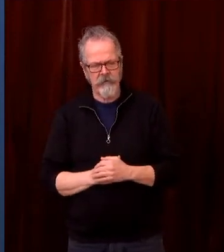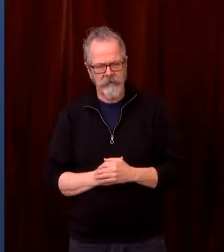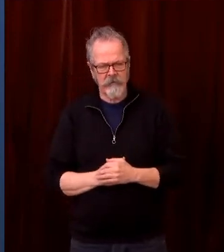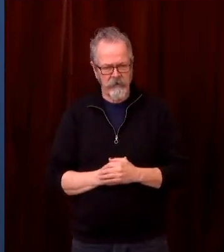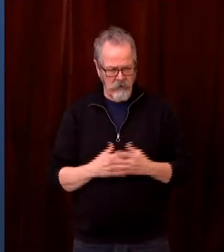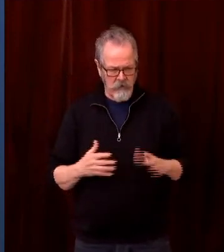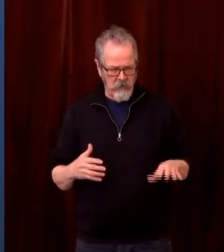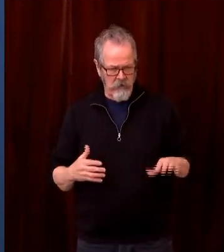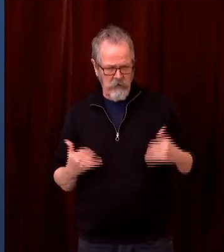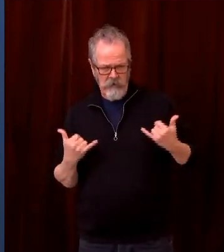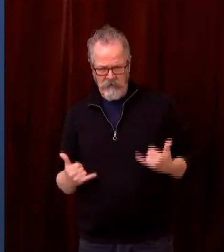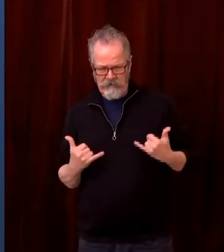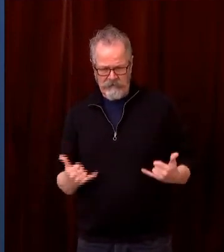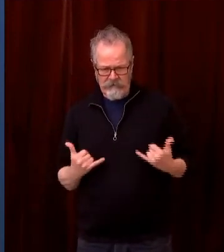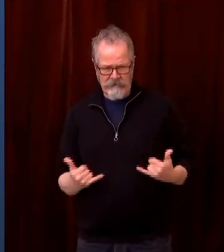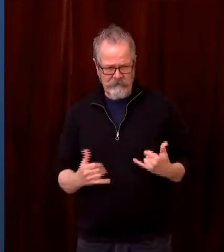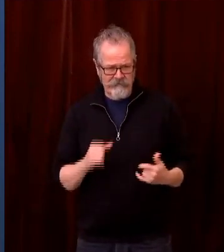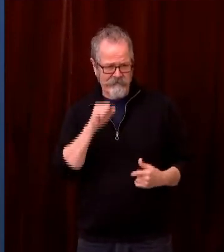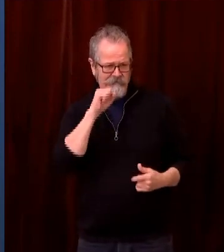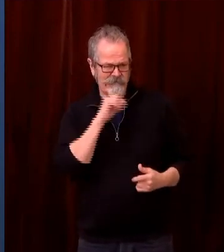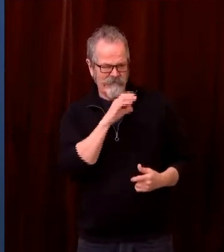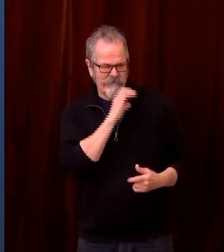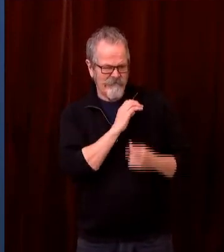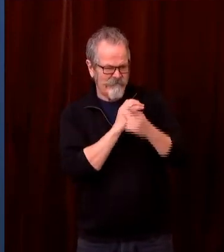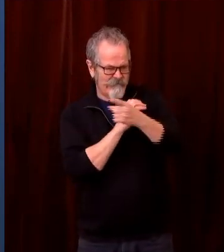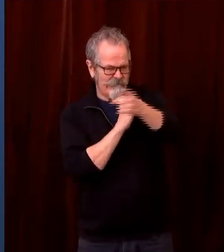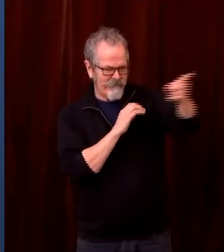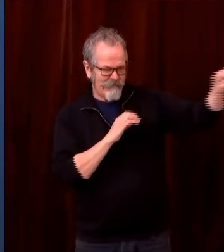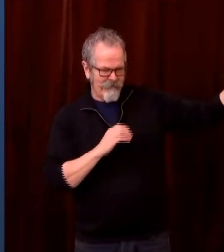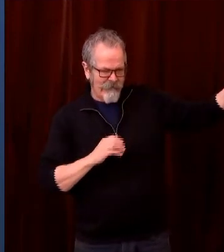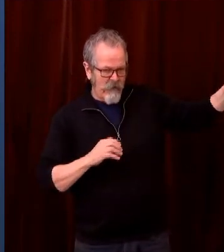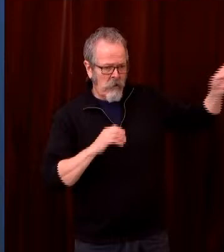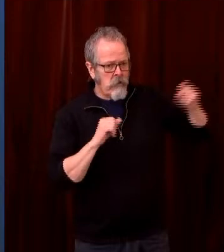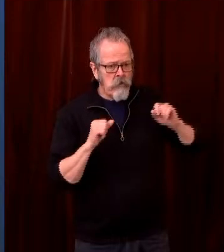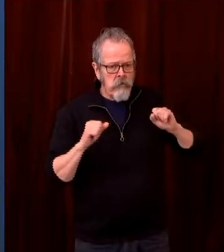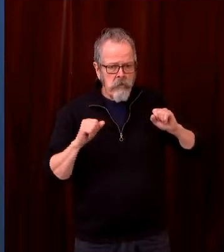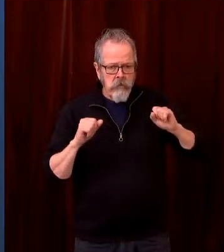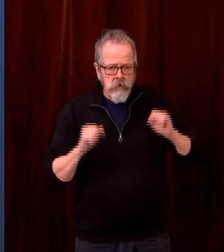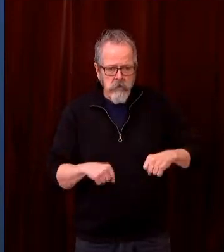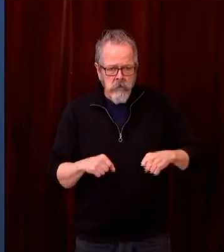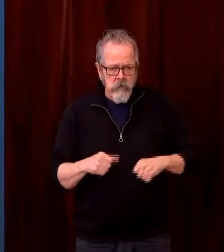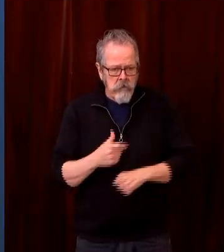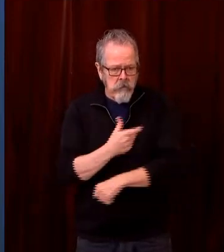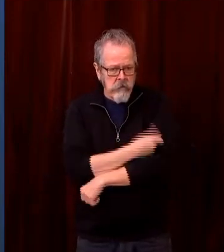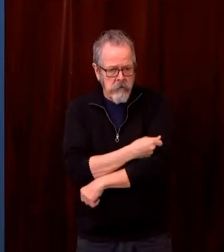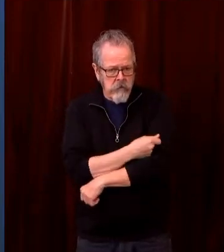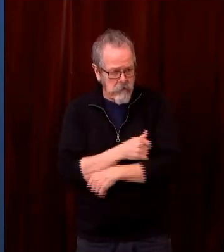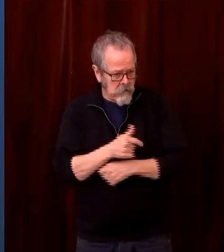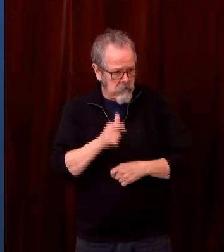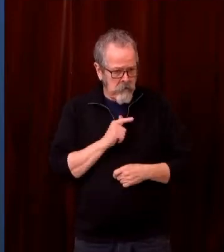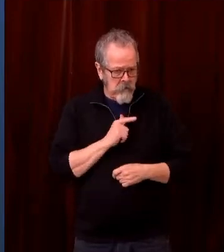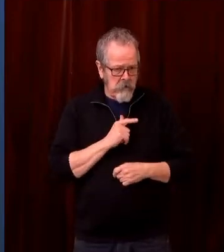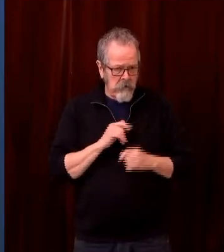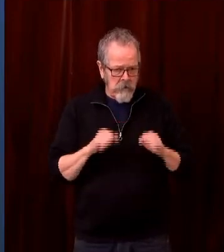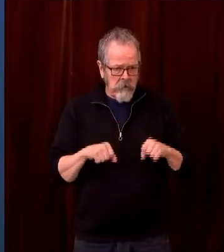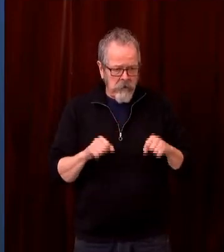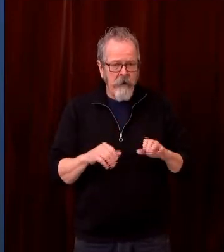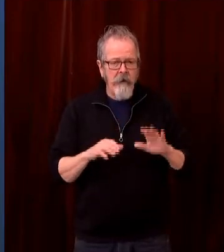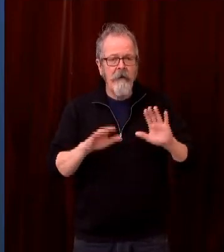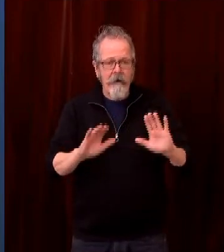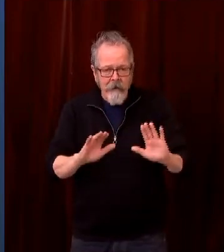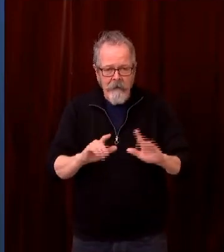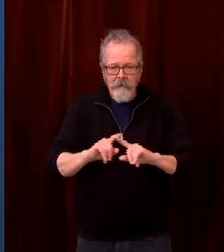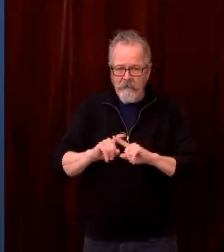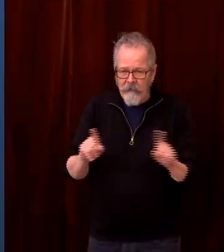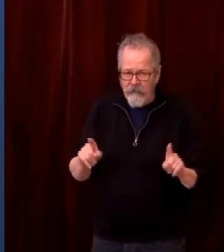for a vaccine but aren't comfortable using or don't have access to the technology necessary to sign up online, which is the method to